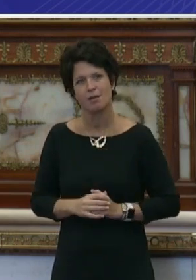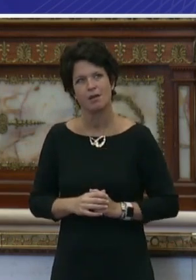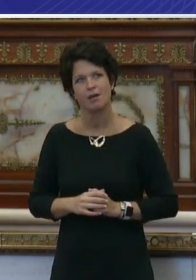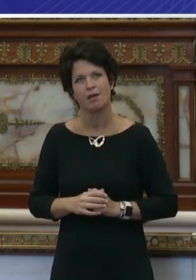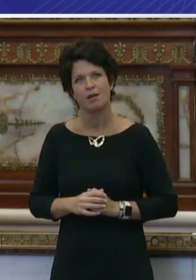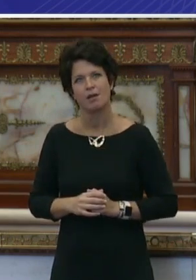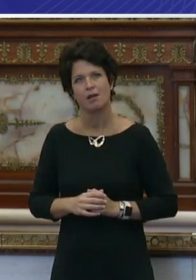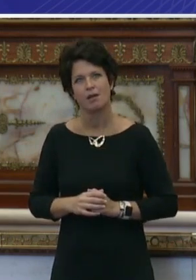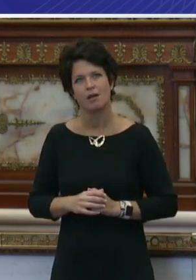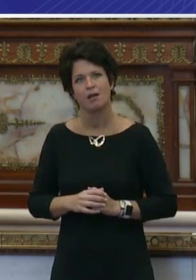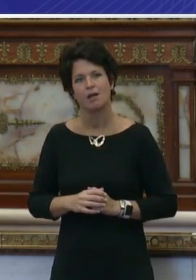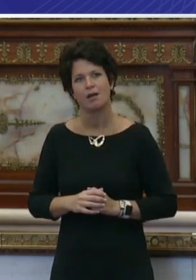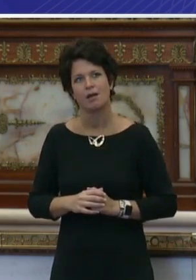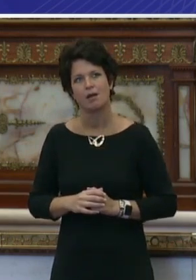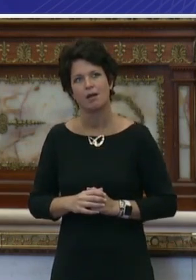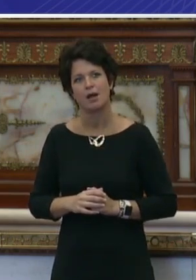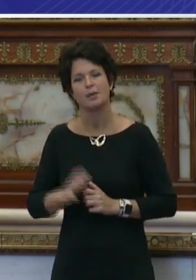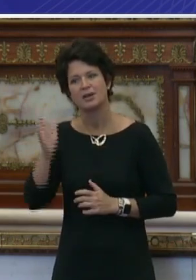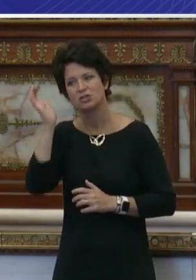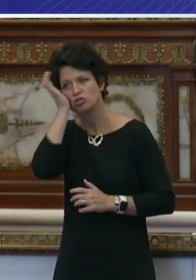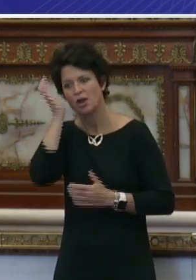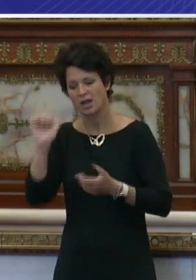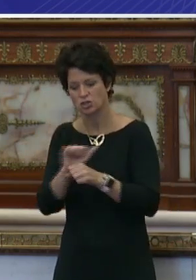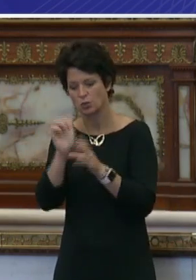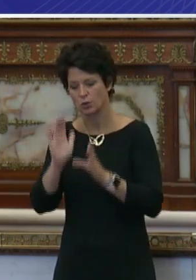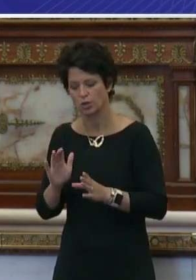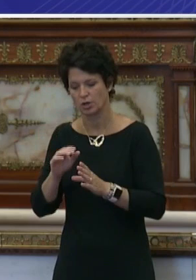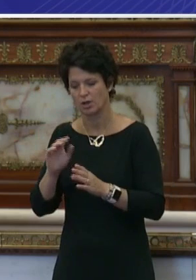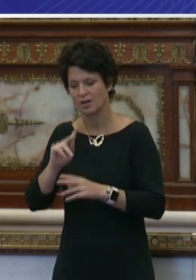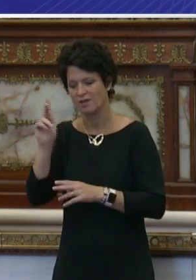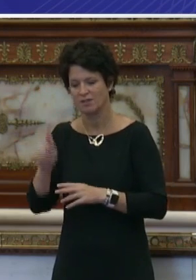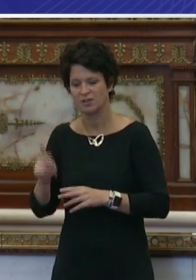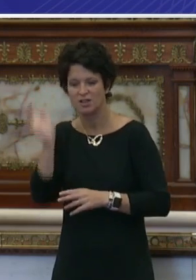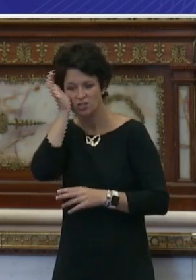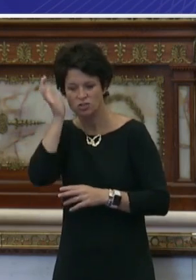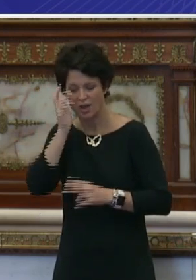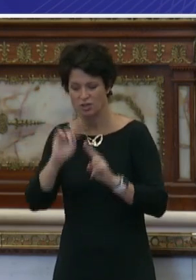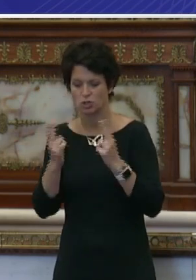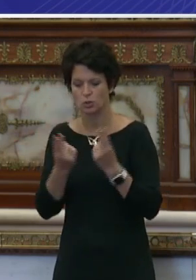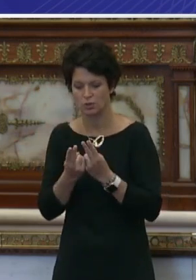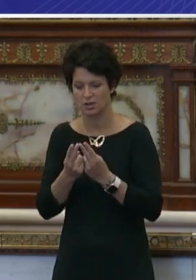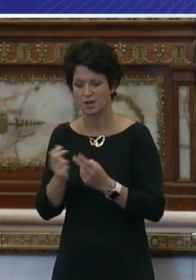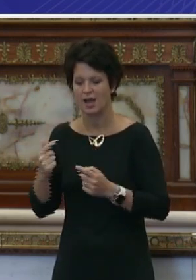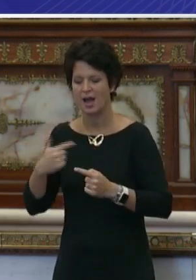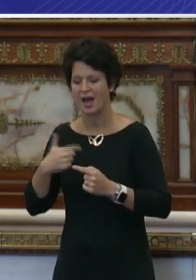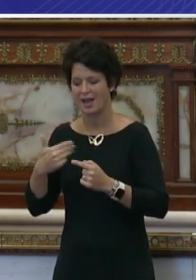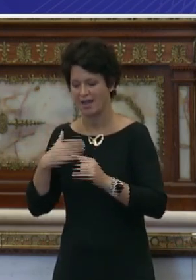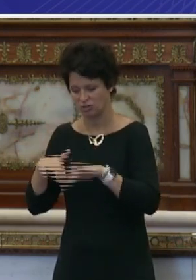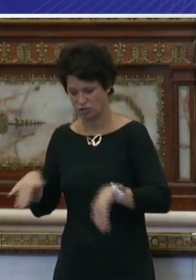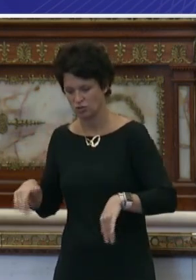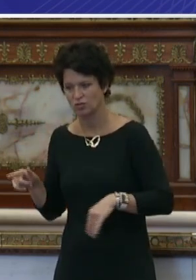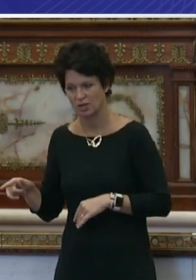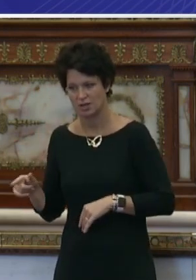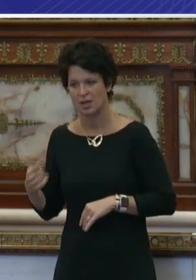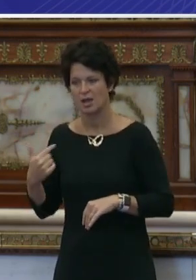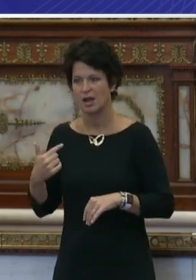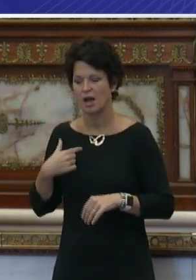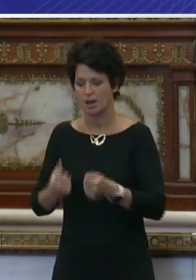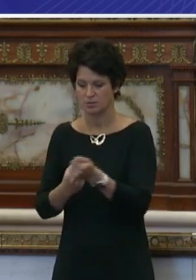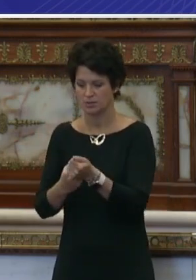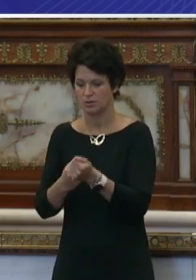I'm an essential transportation worker in Philadelphia, a member of the Philly Drivers Union, and a father and a son. I'm testifying today in support